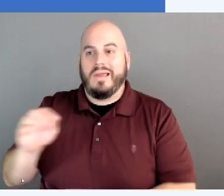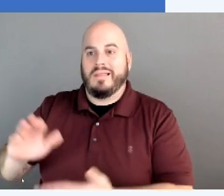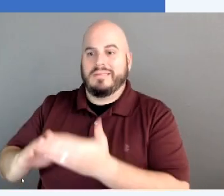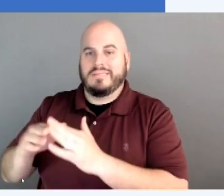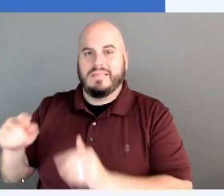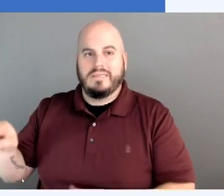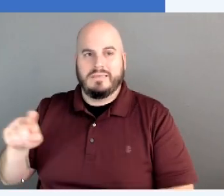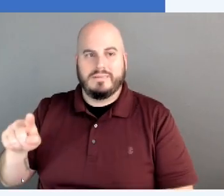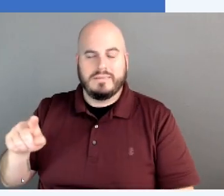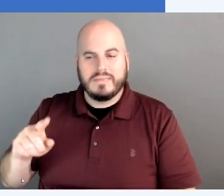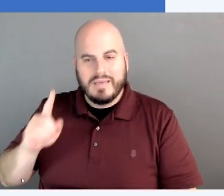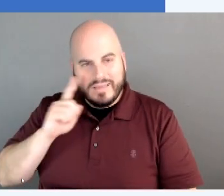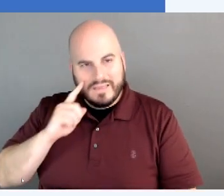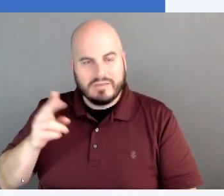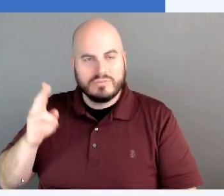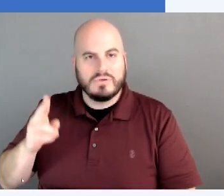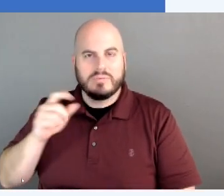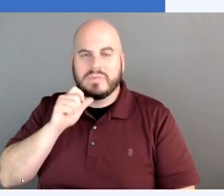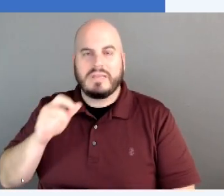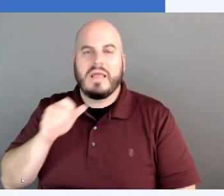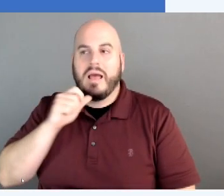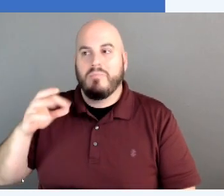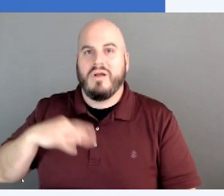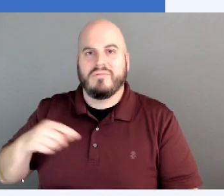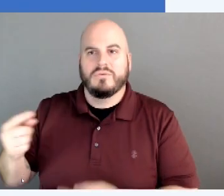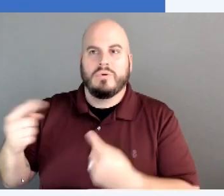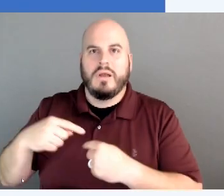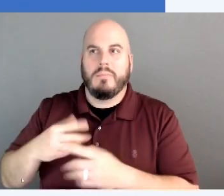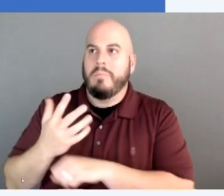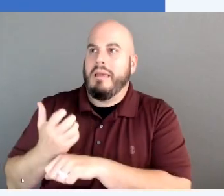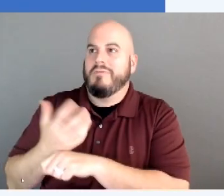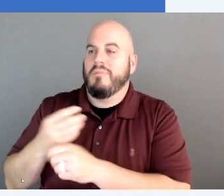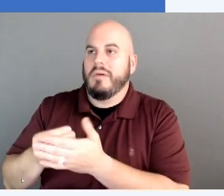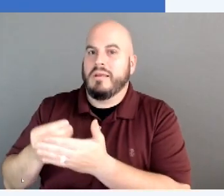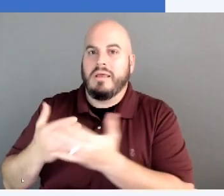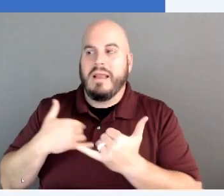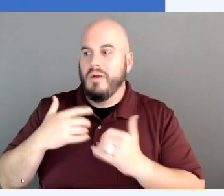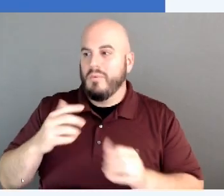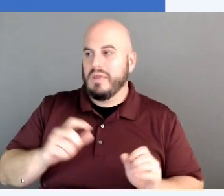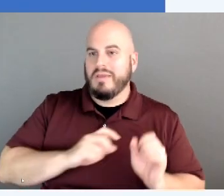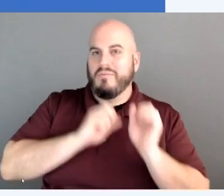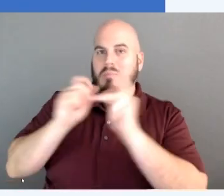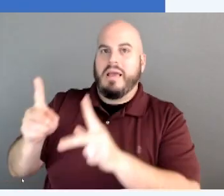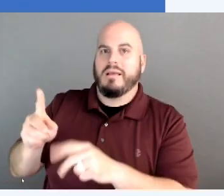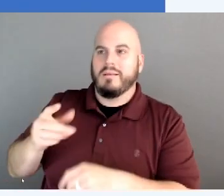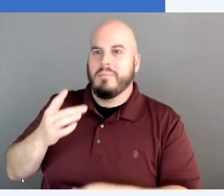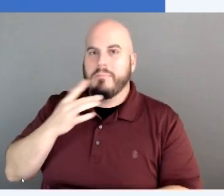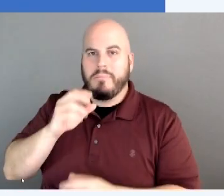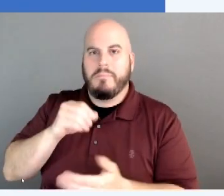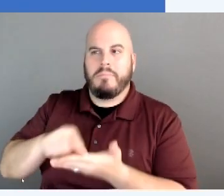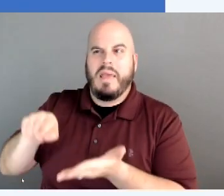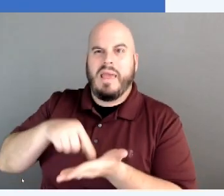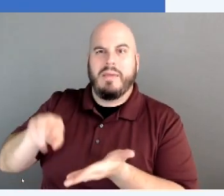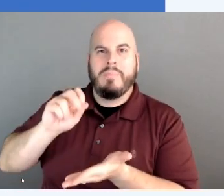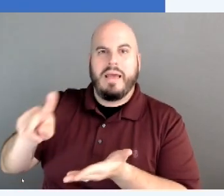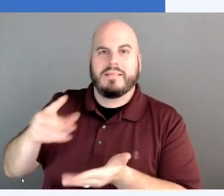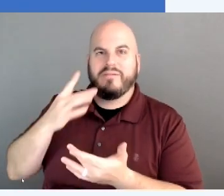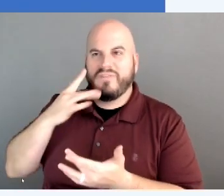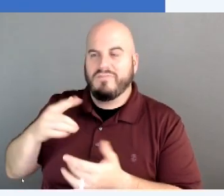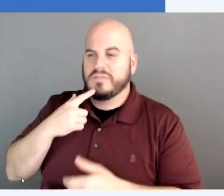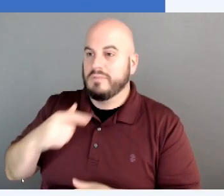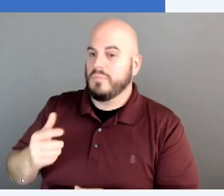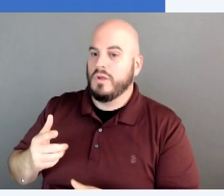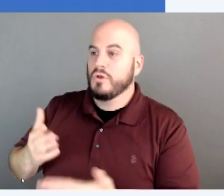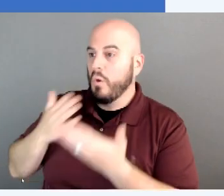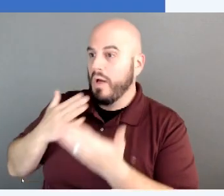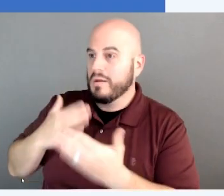been the nonprofits coming to the city to beg for money, and now we get to return the favor a little bit. So you're welcome. This